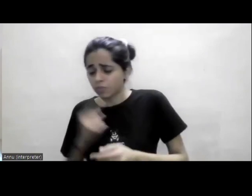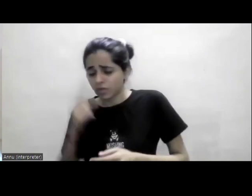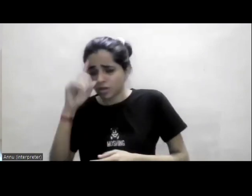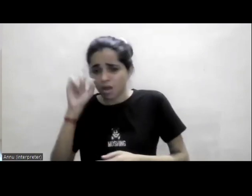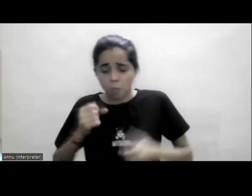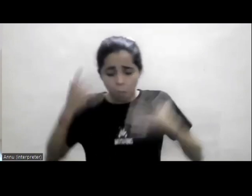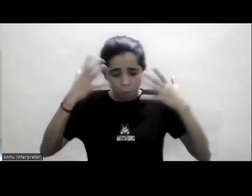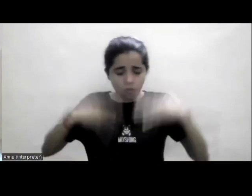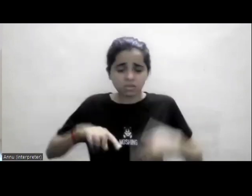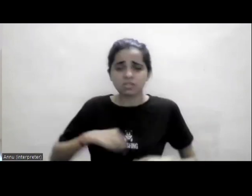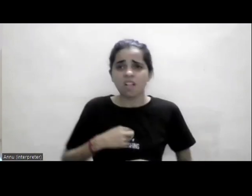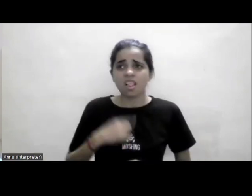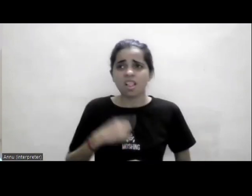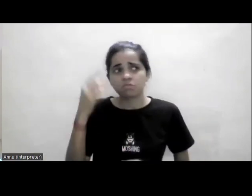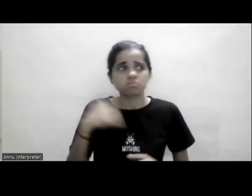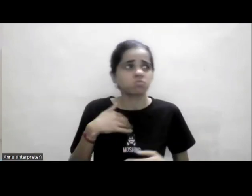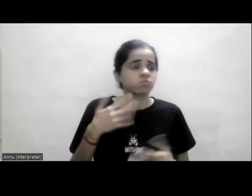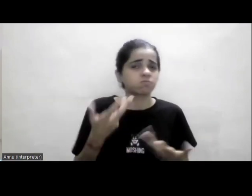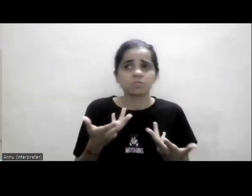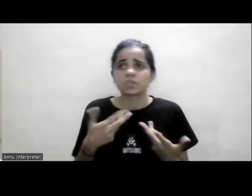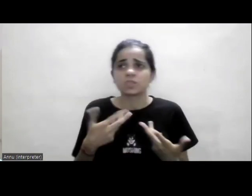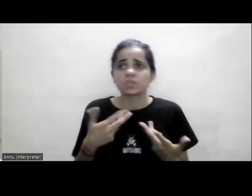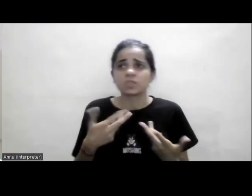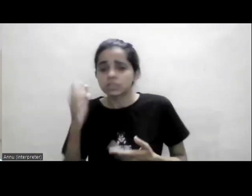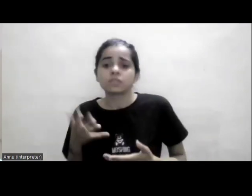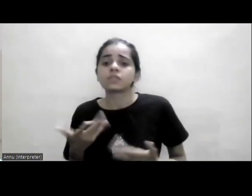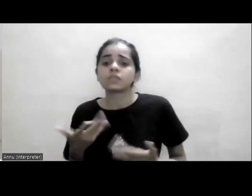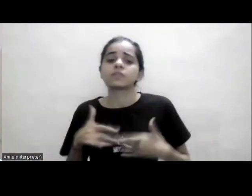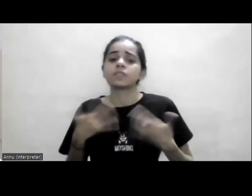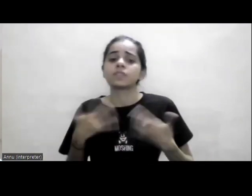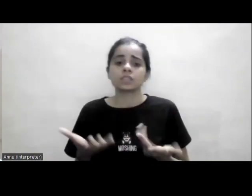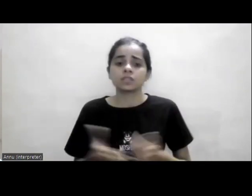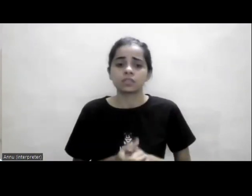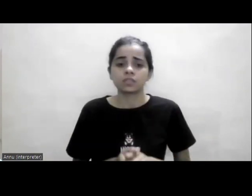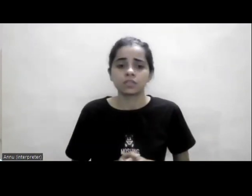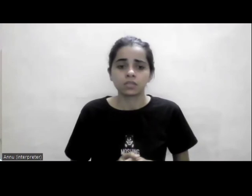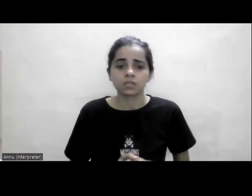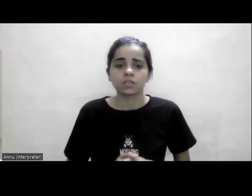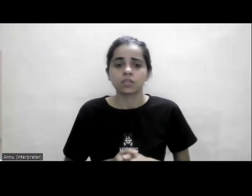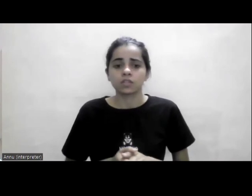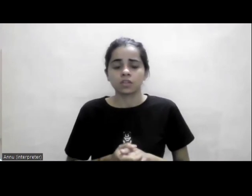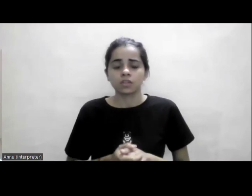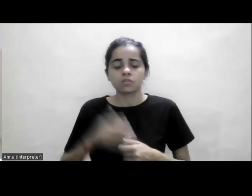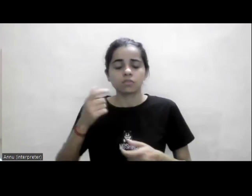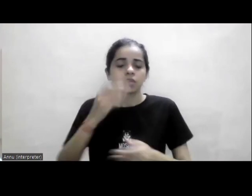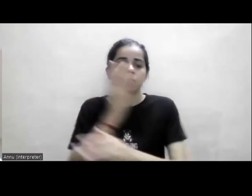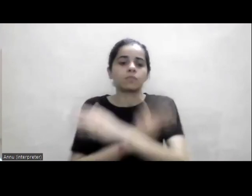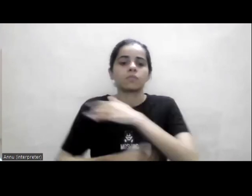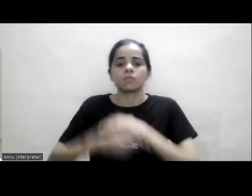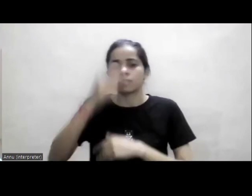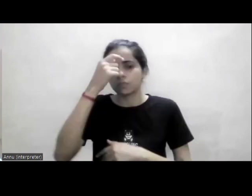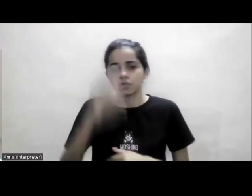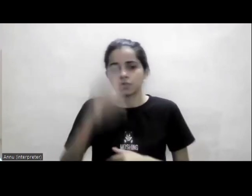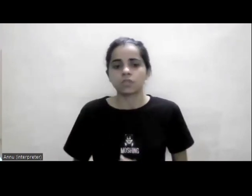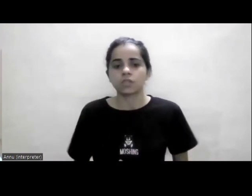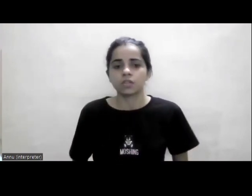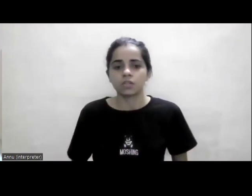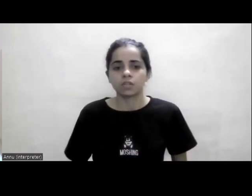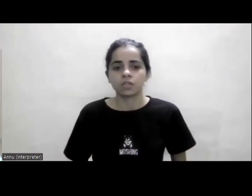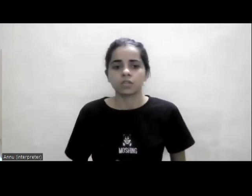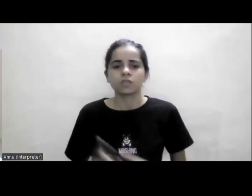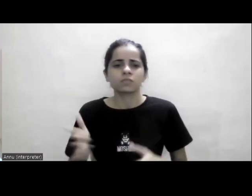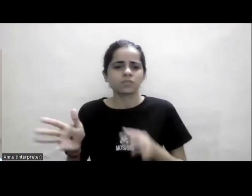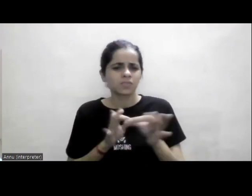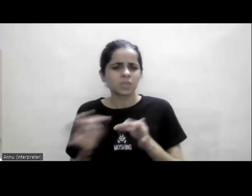own body. Okay. So, yeah. So, if you could comment anything on that. The way you